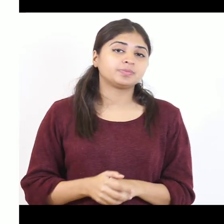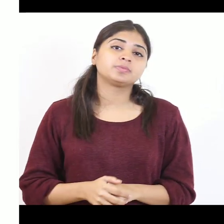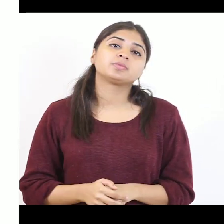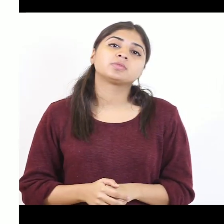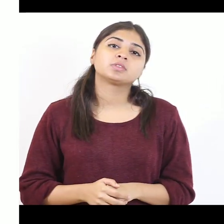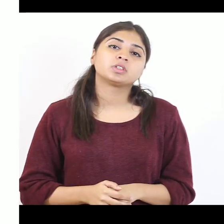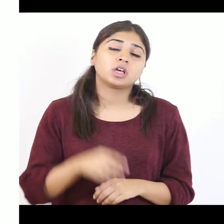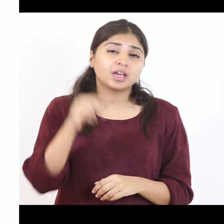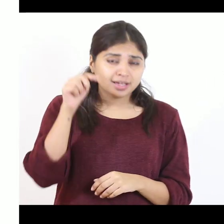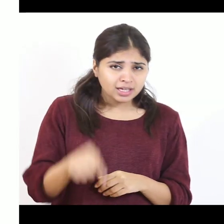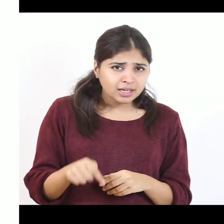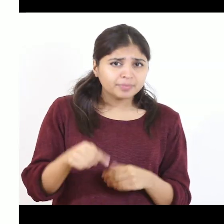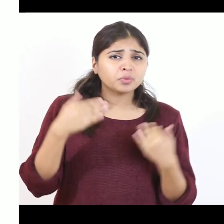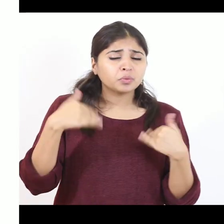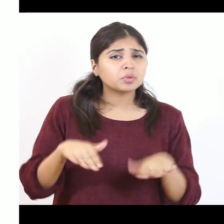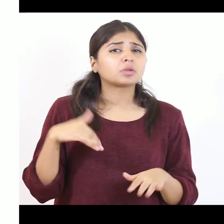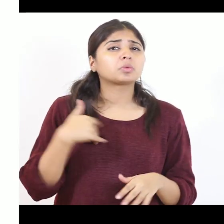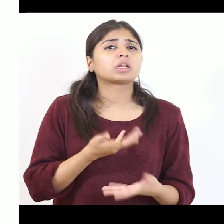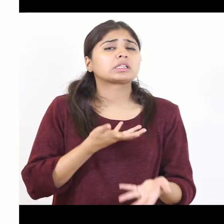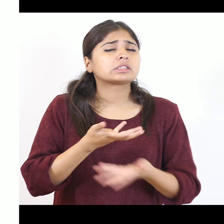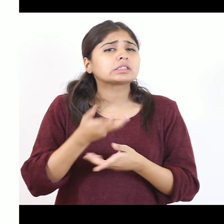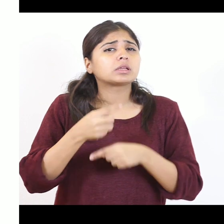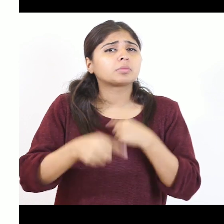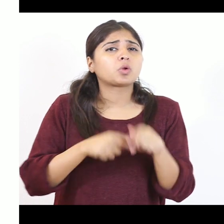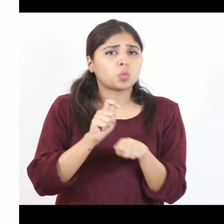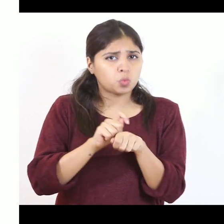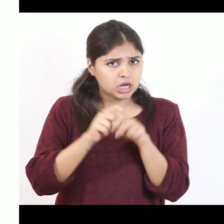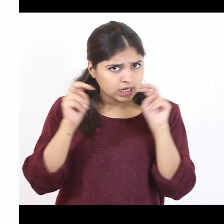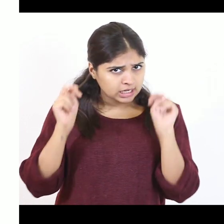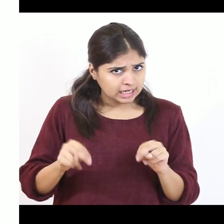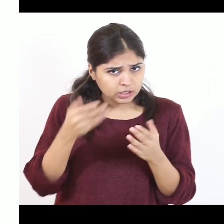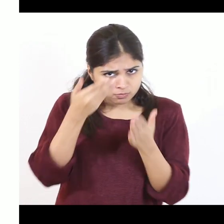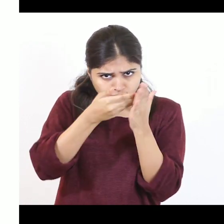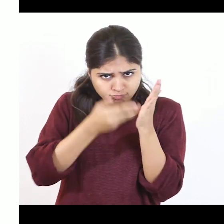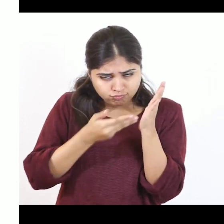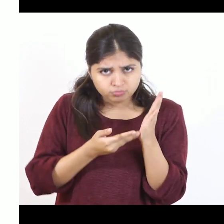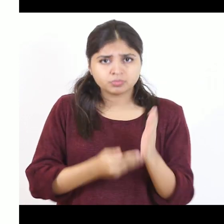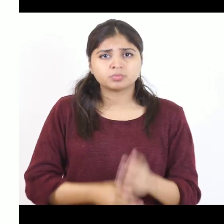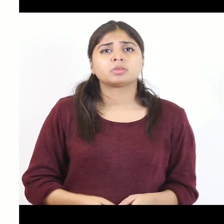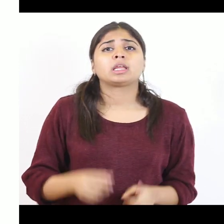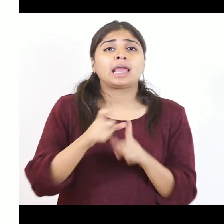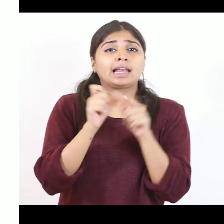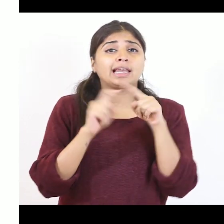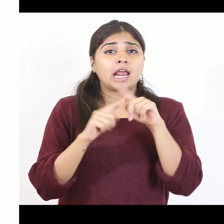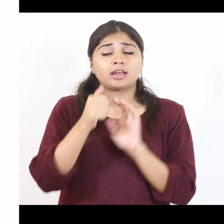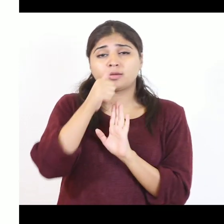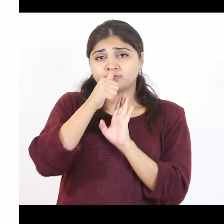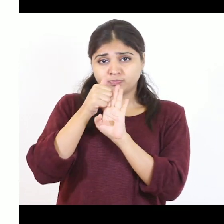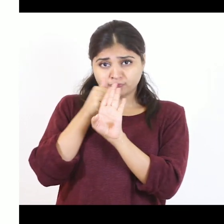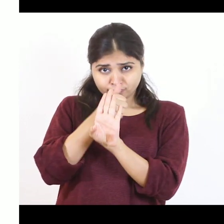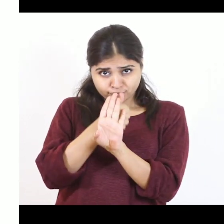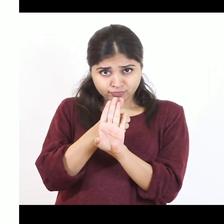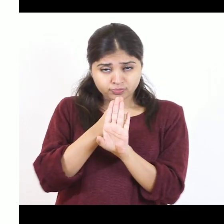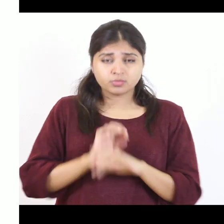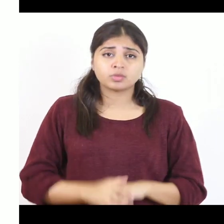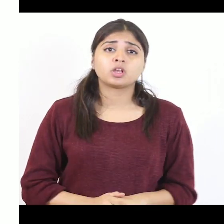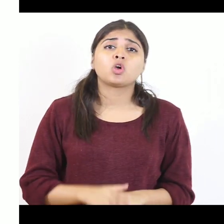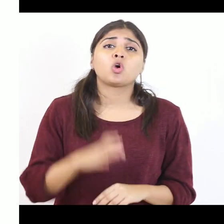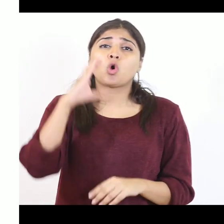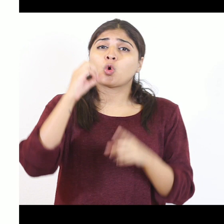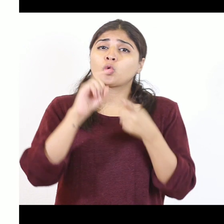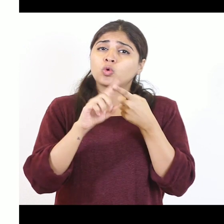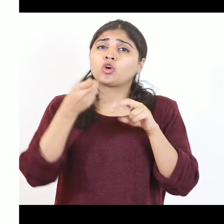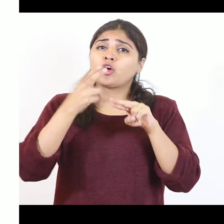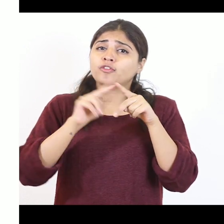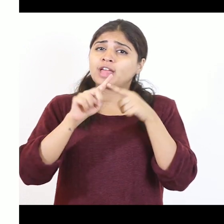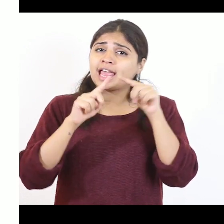In this module, we will discuss about work requirements, data confidentiality,